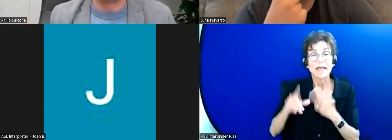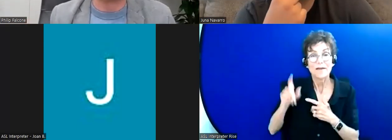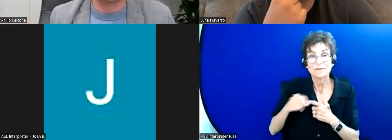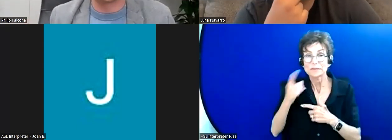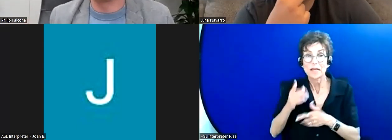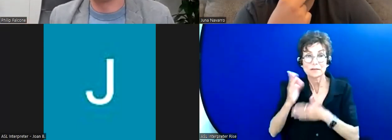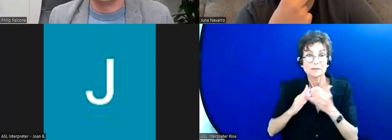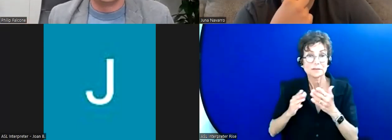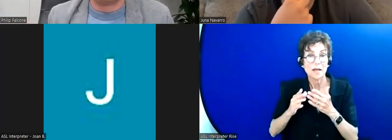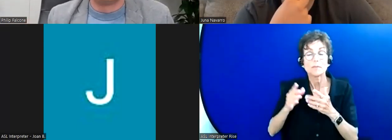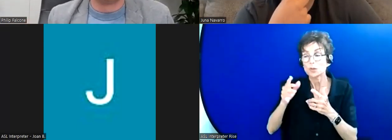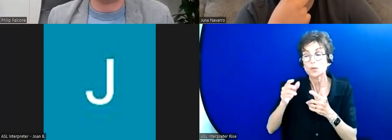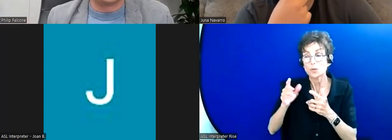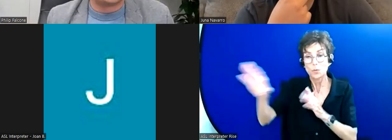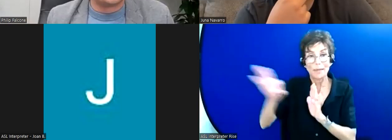with the property owners.